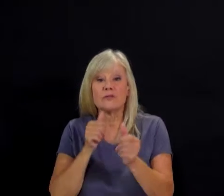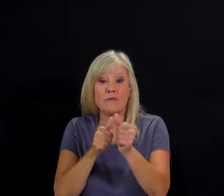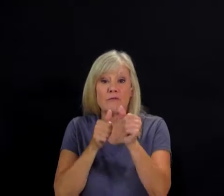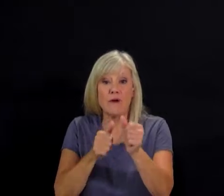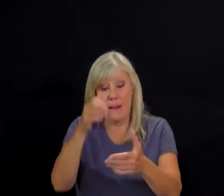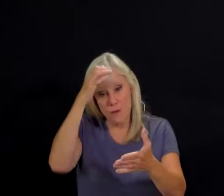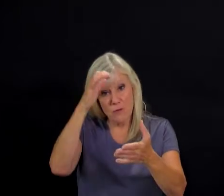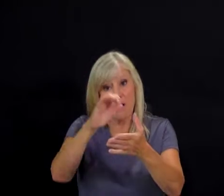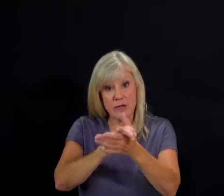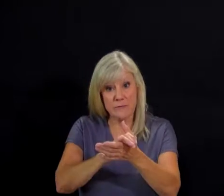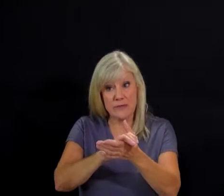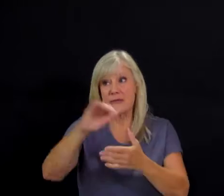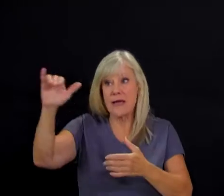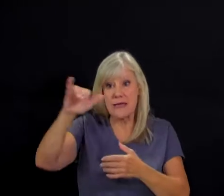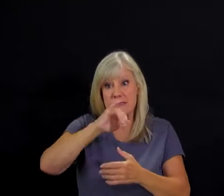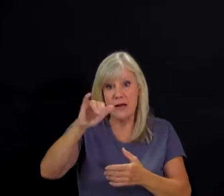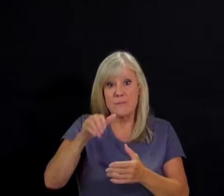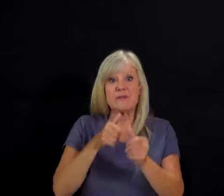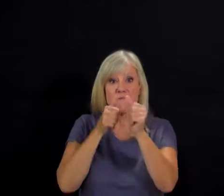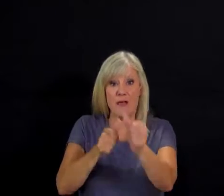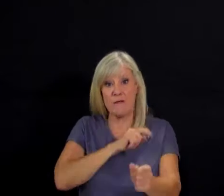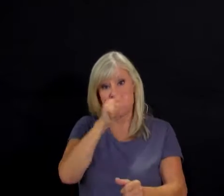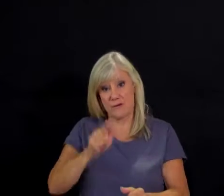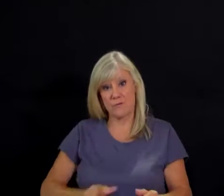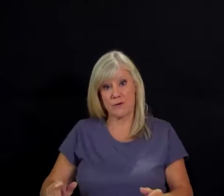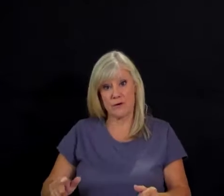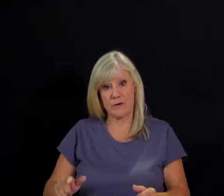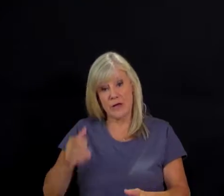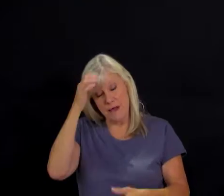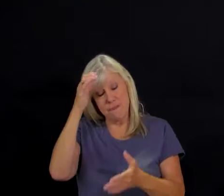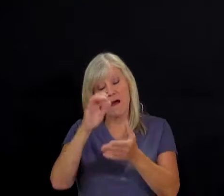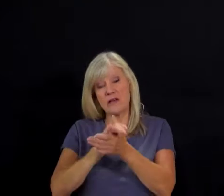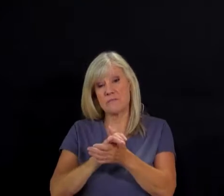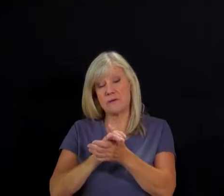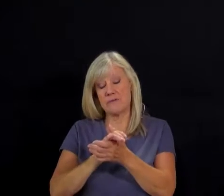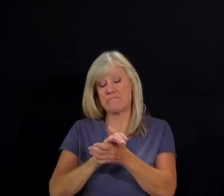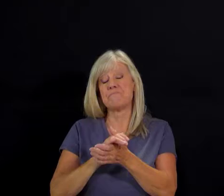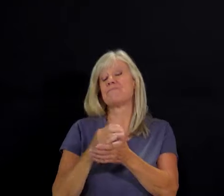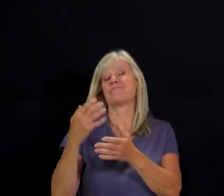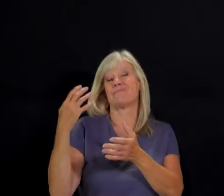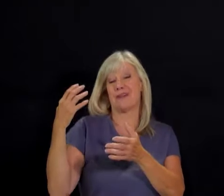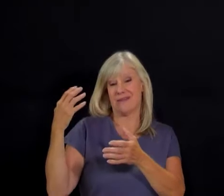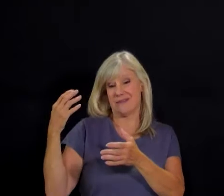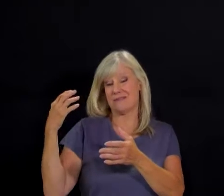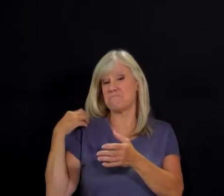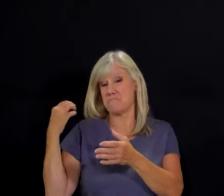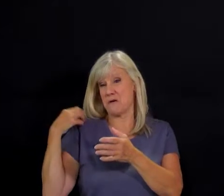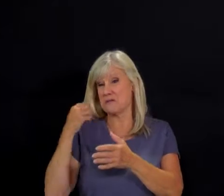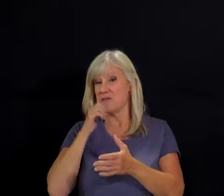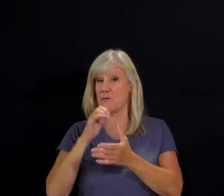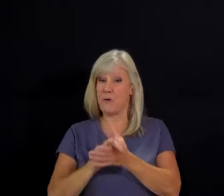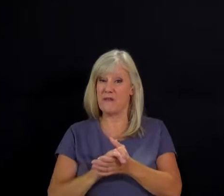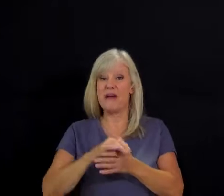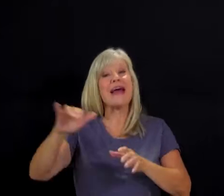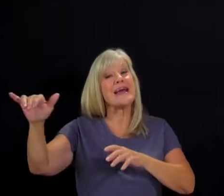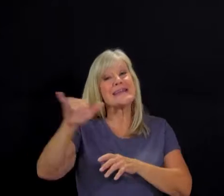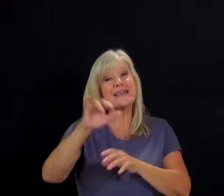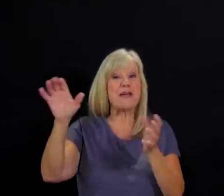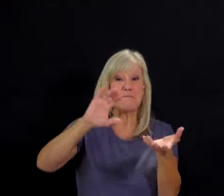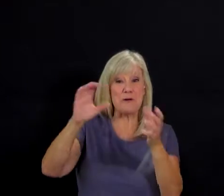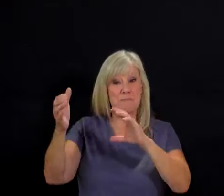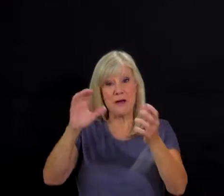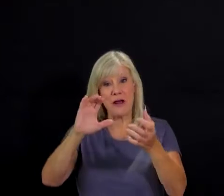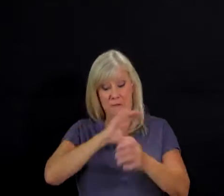husbands as to the Lord. For the husband is head of his wife, just as Christ is head of the